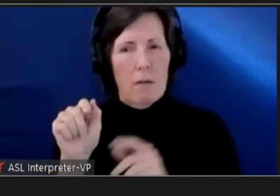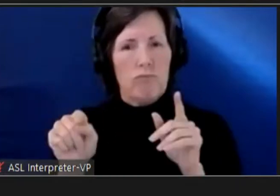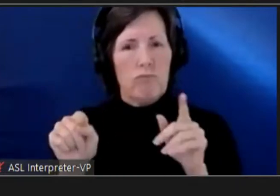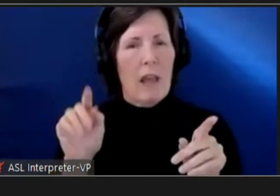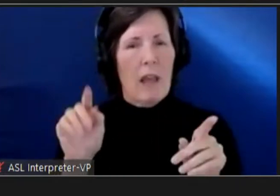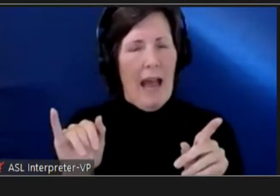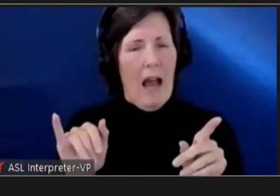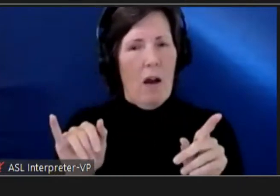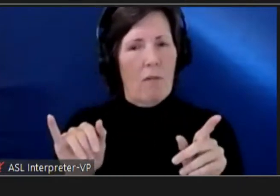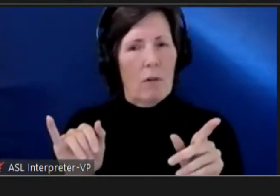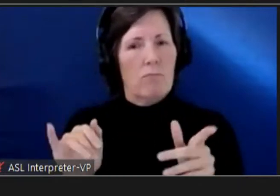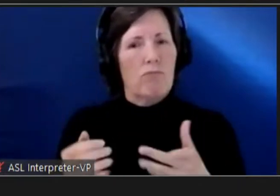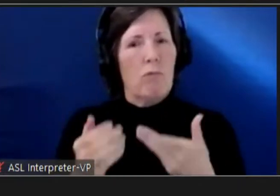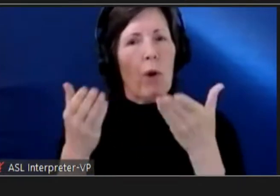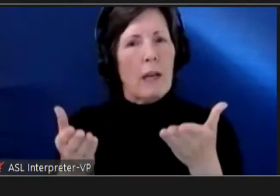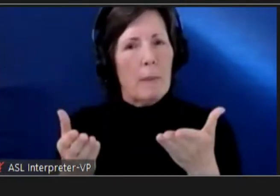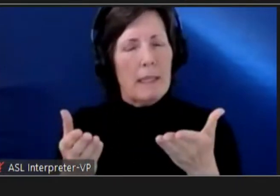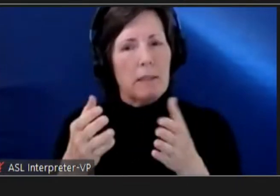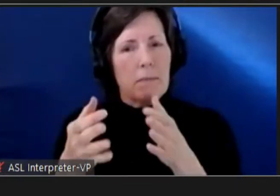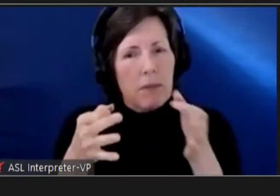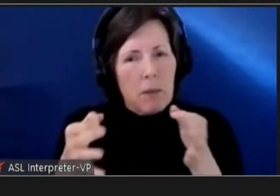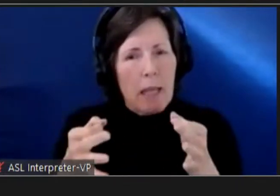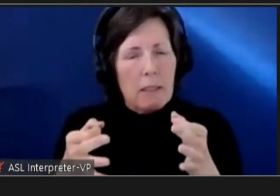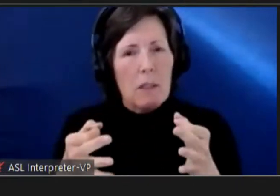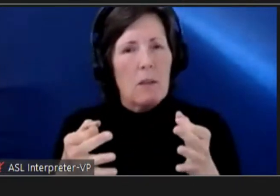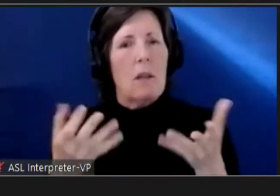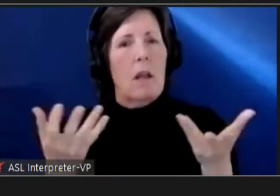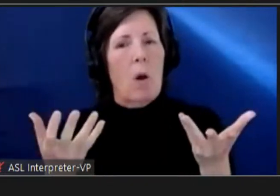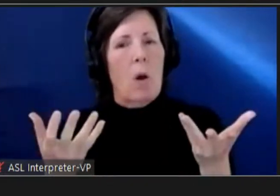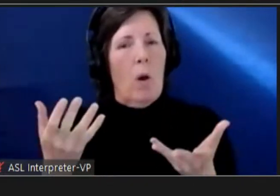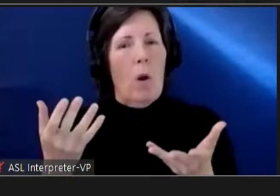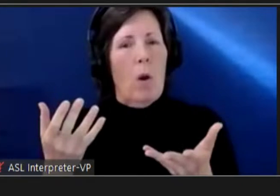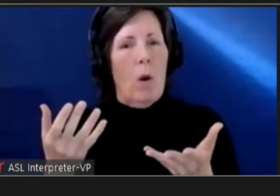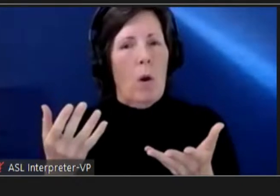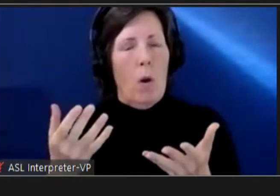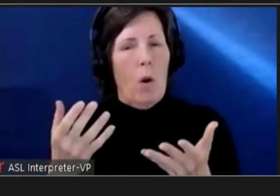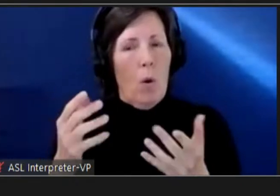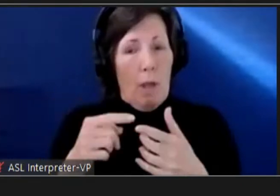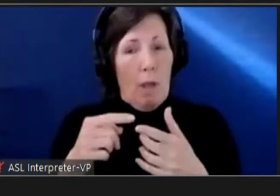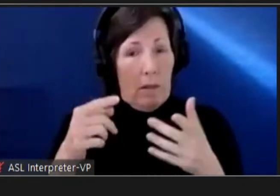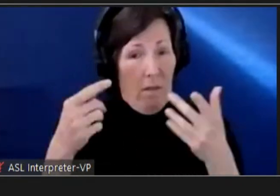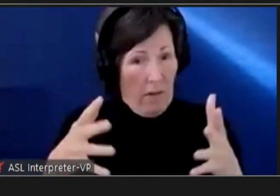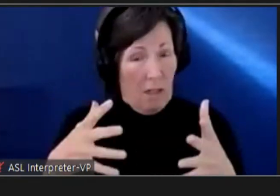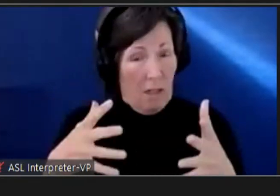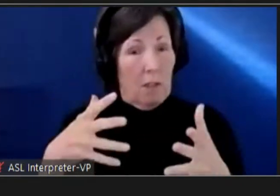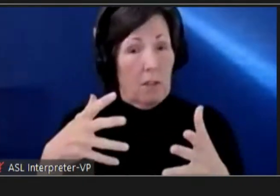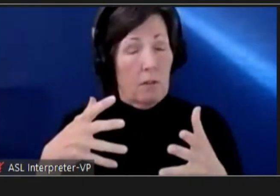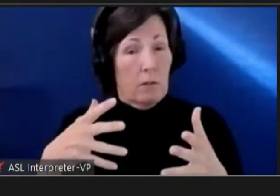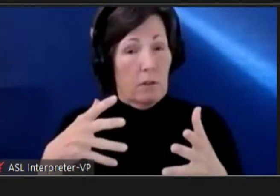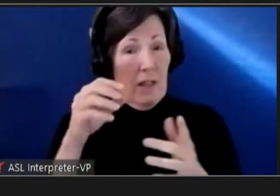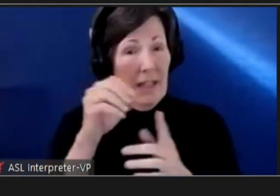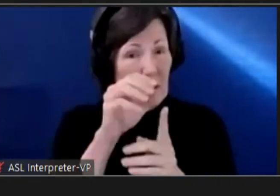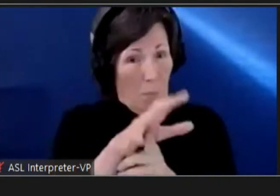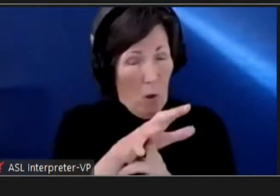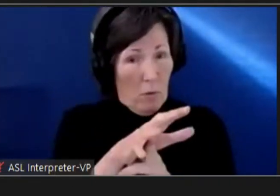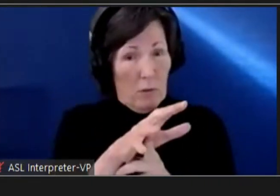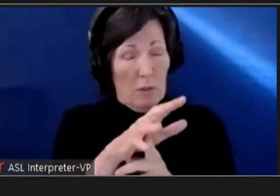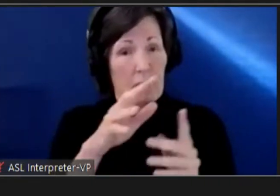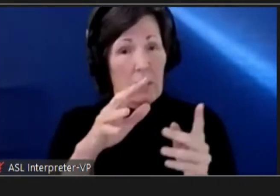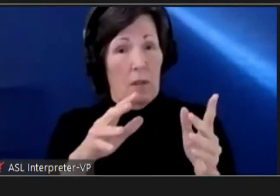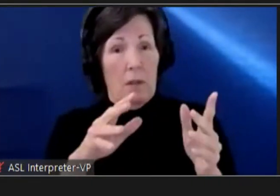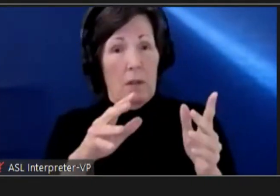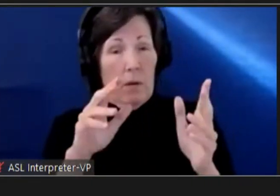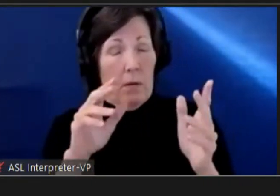about at what point do they not need to get tested if they've been directly exposed to someone